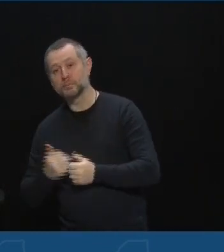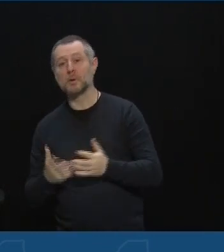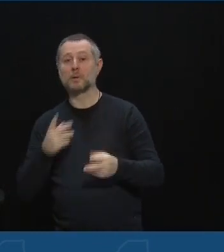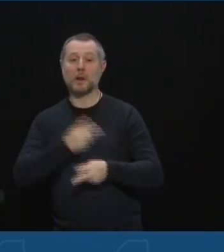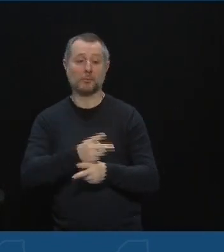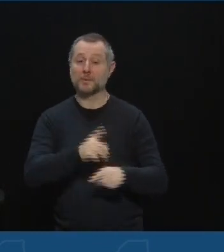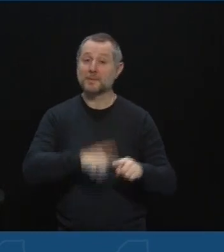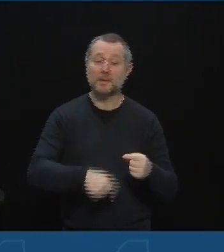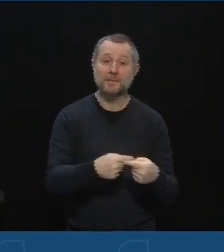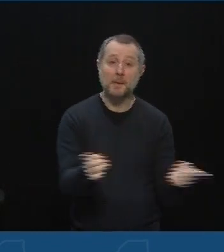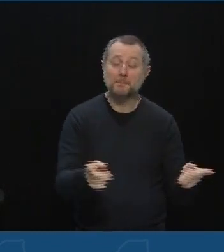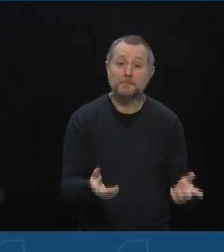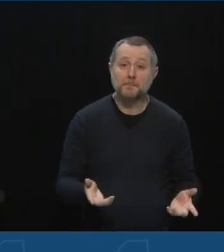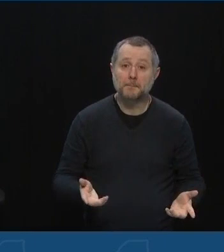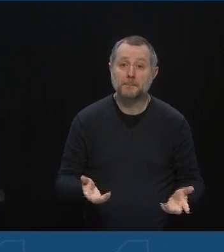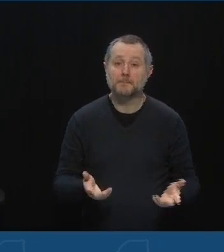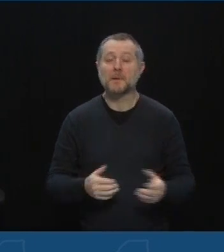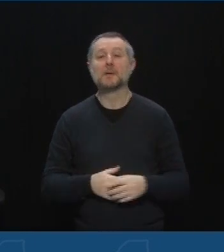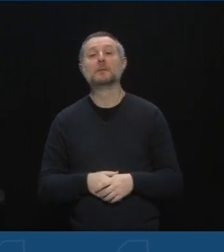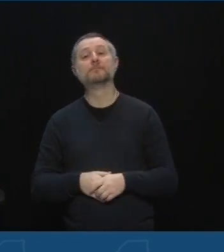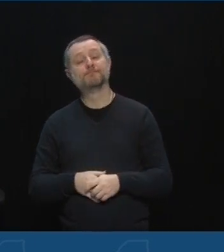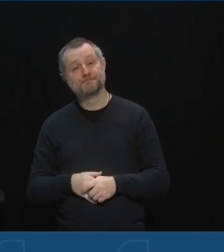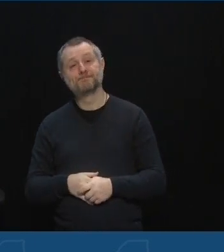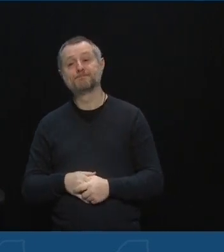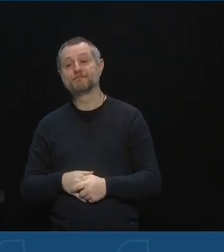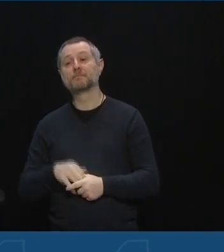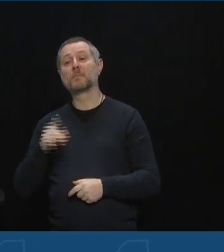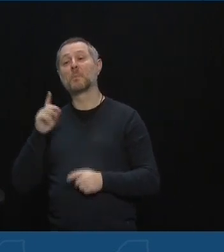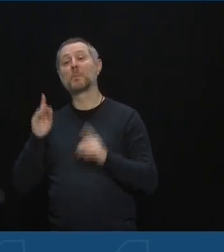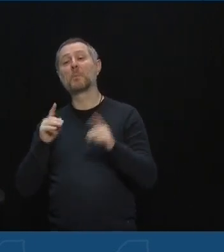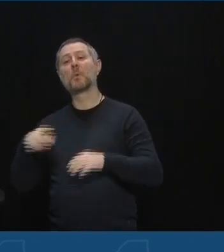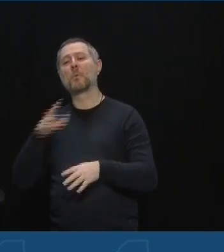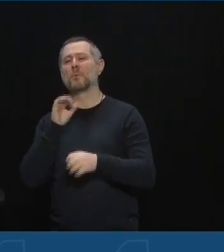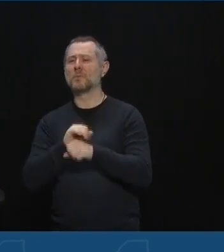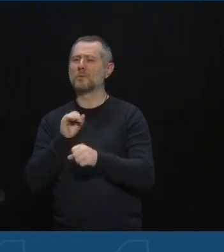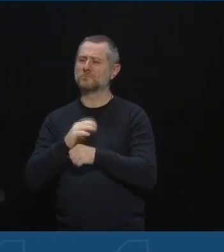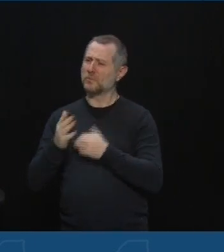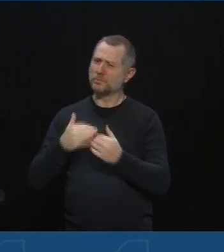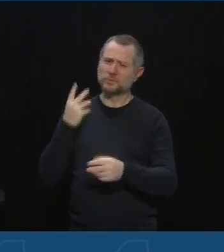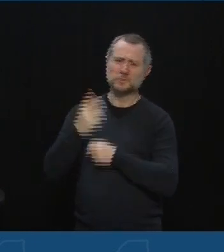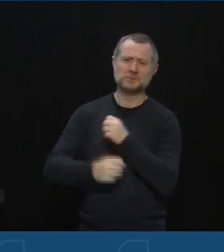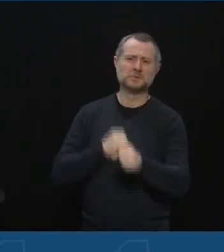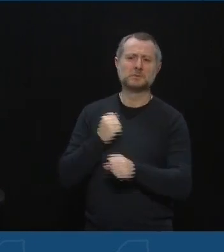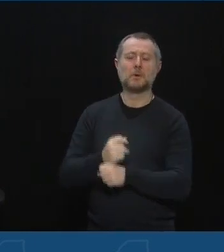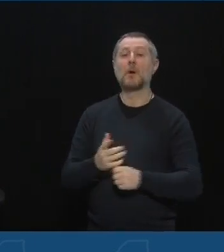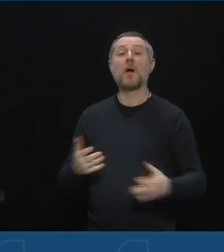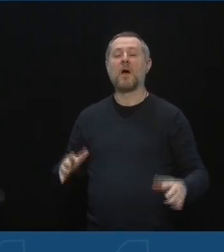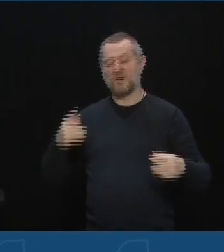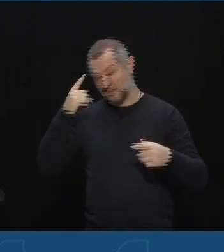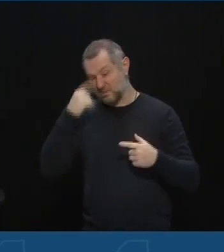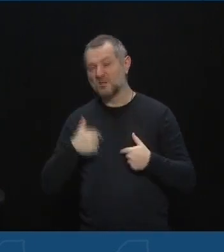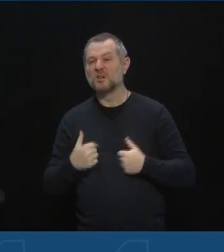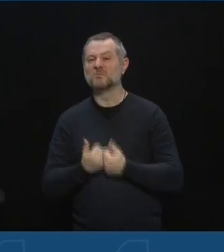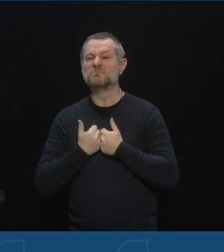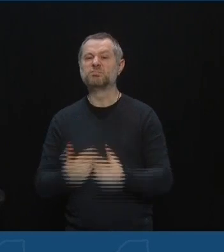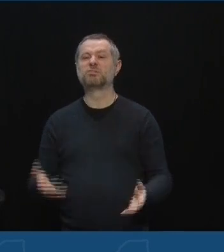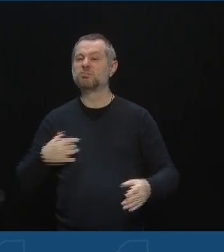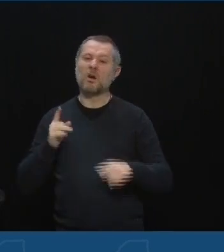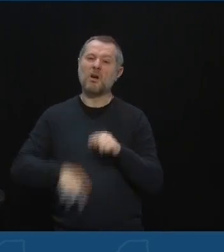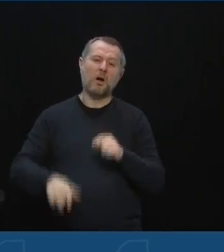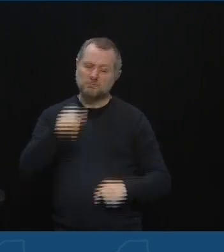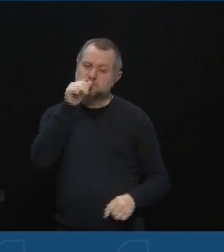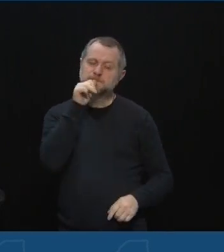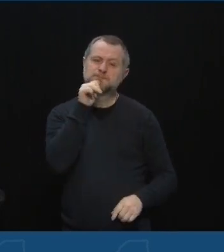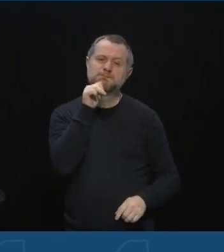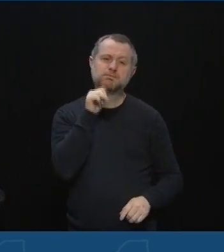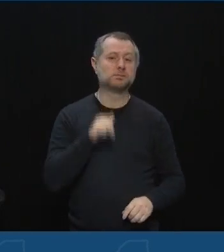families, people that were exhausted after nearly 2 years of this. They just said, I can't take it anymore. I've looked in their eyes. I've met them. And